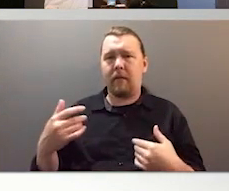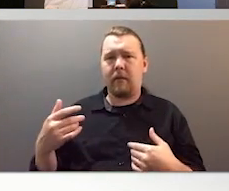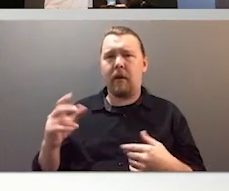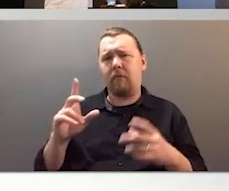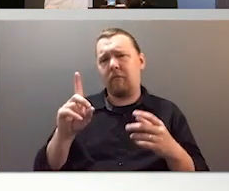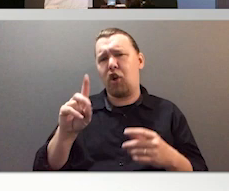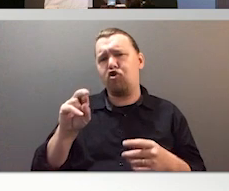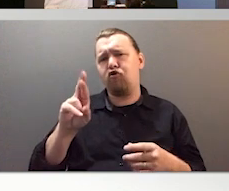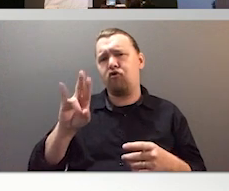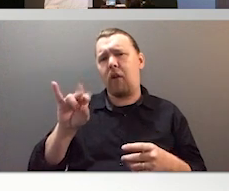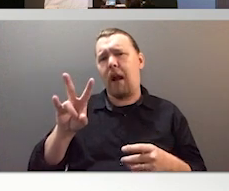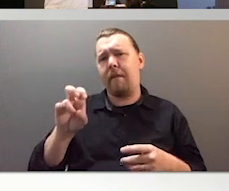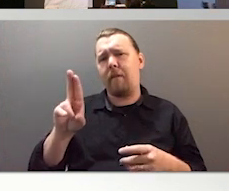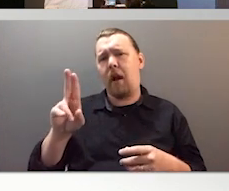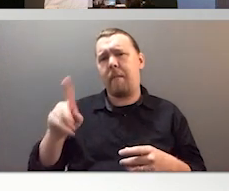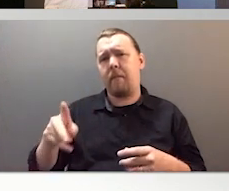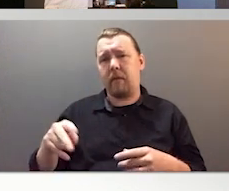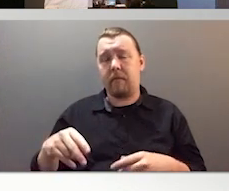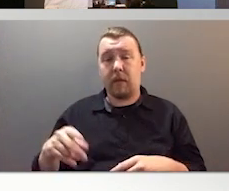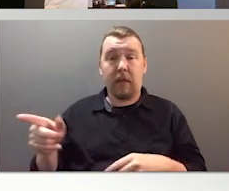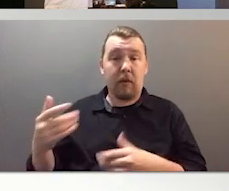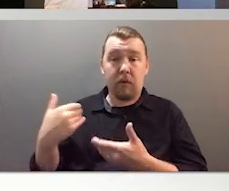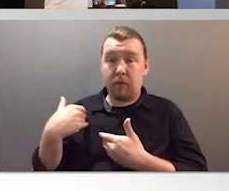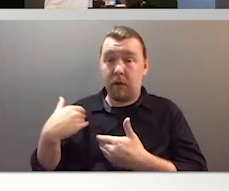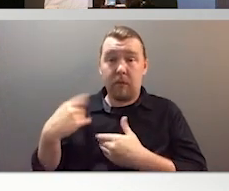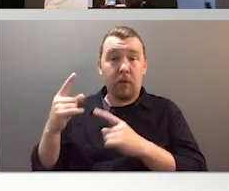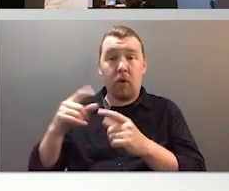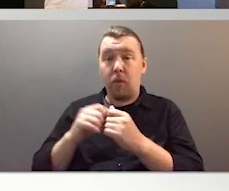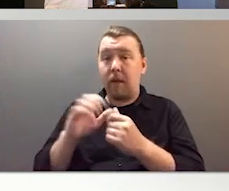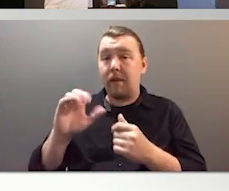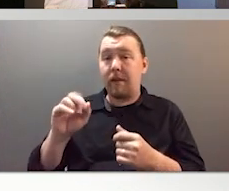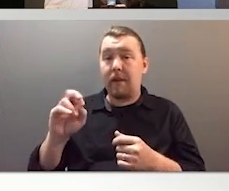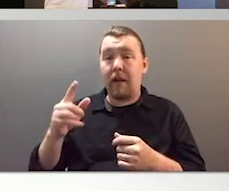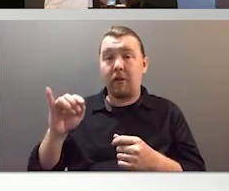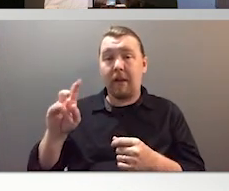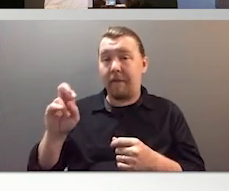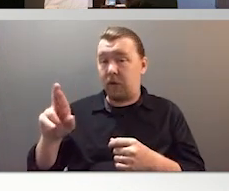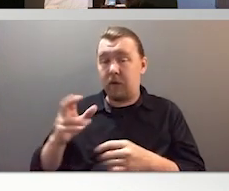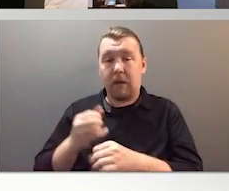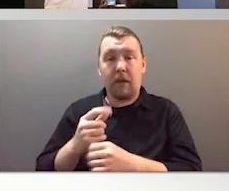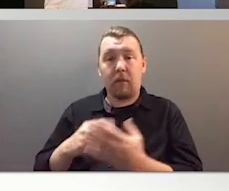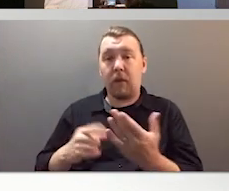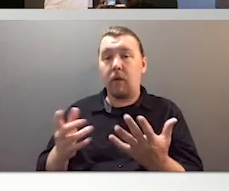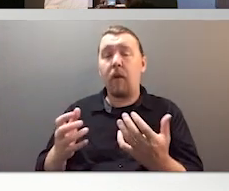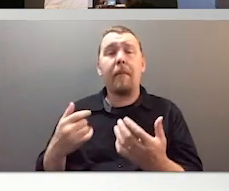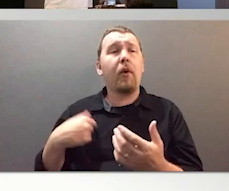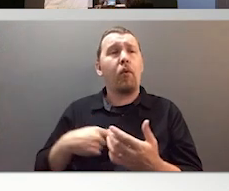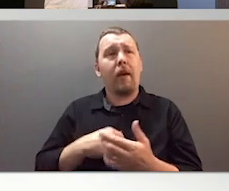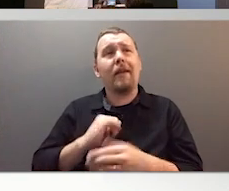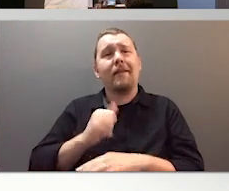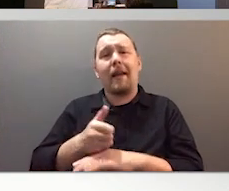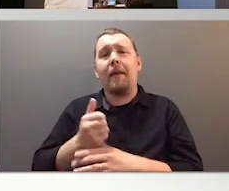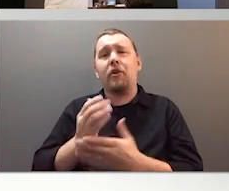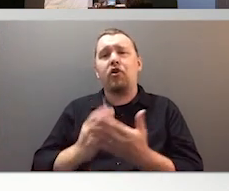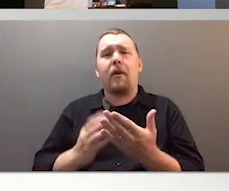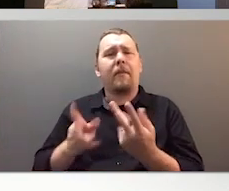routine. So every day was somewhat predictable, which helps decrease some of that fight or flight.